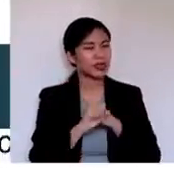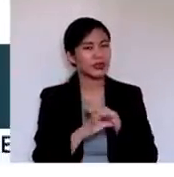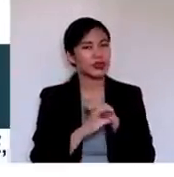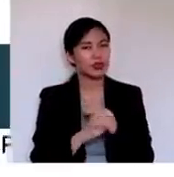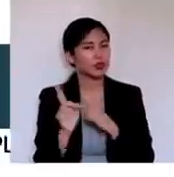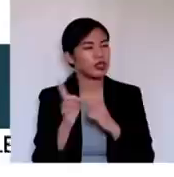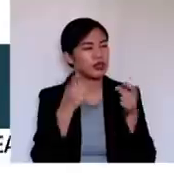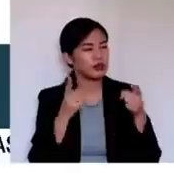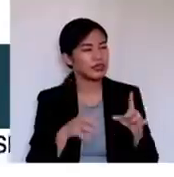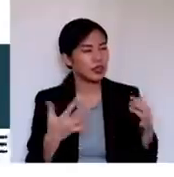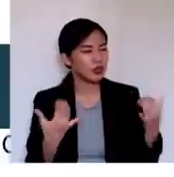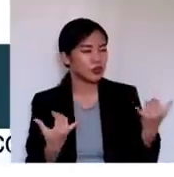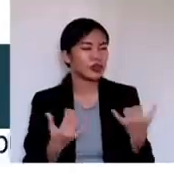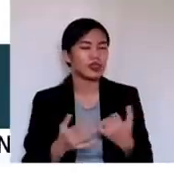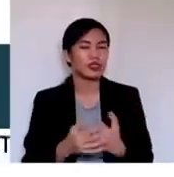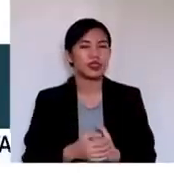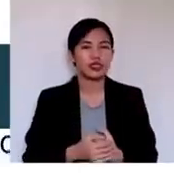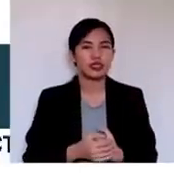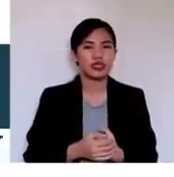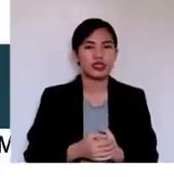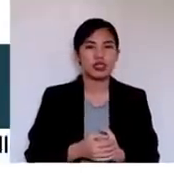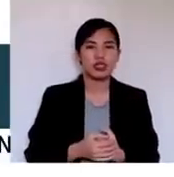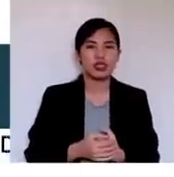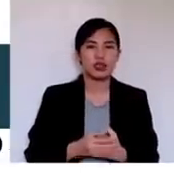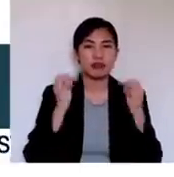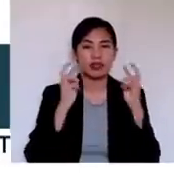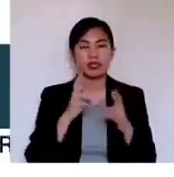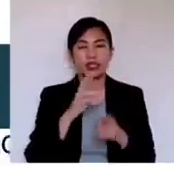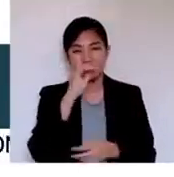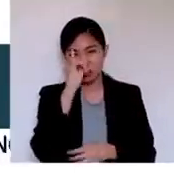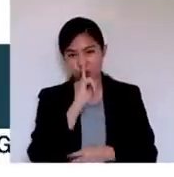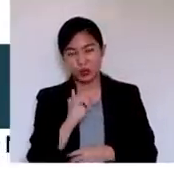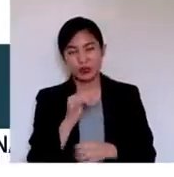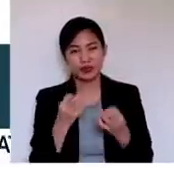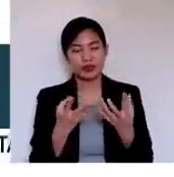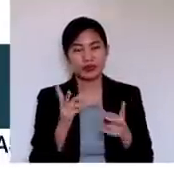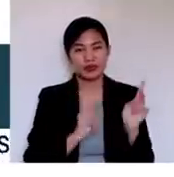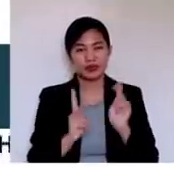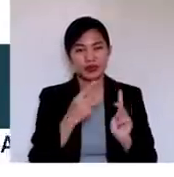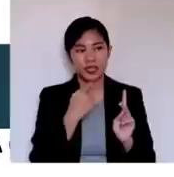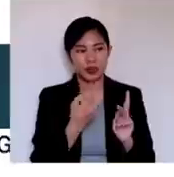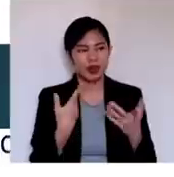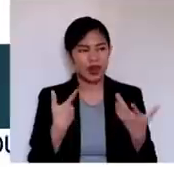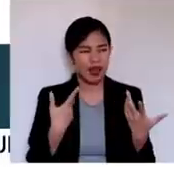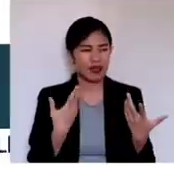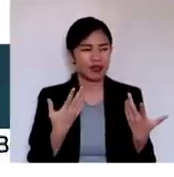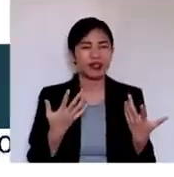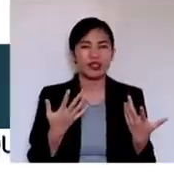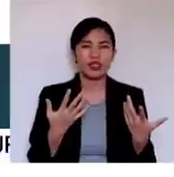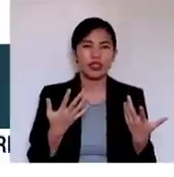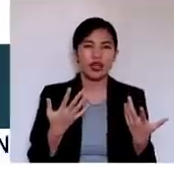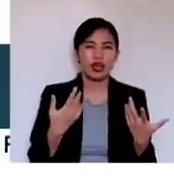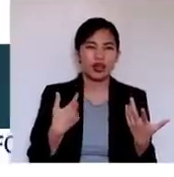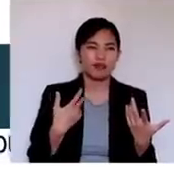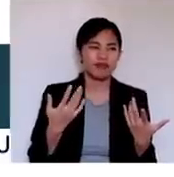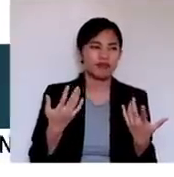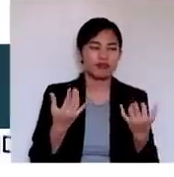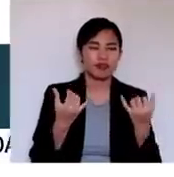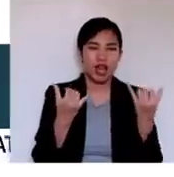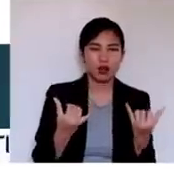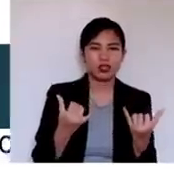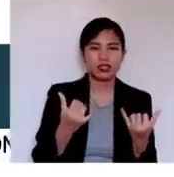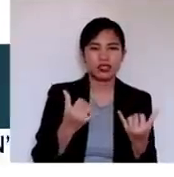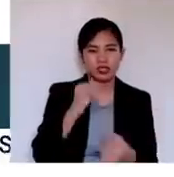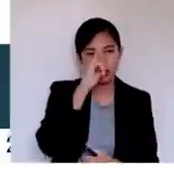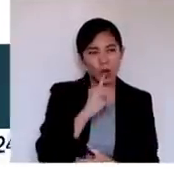on with Manila Mayor Isko Moreno, for example? Lots of people saying he's losing steam. What do you think?